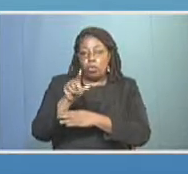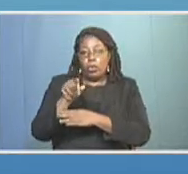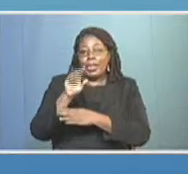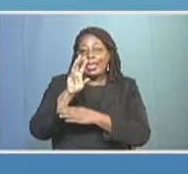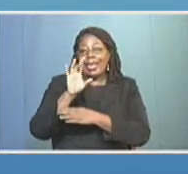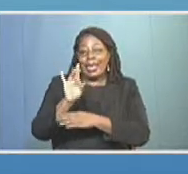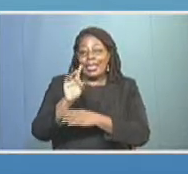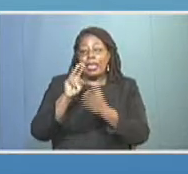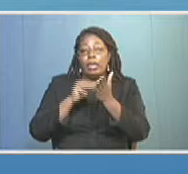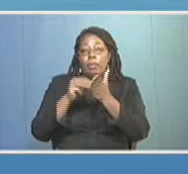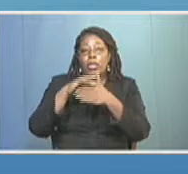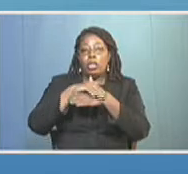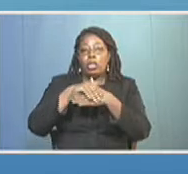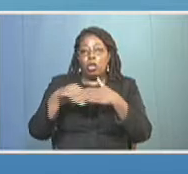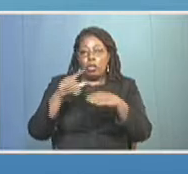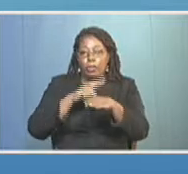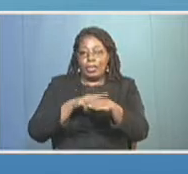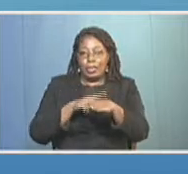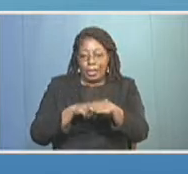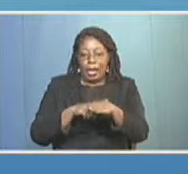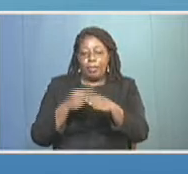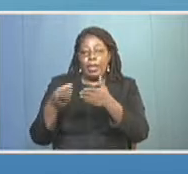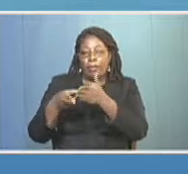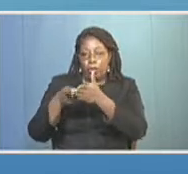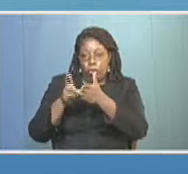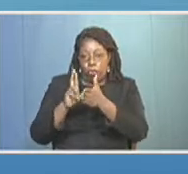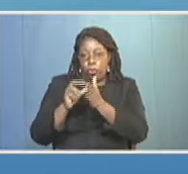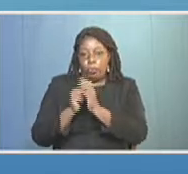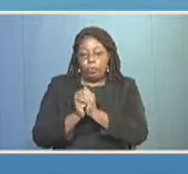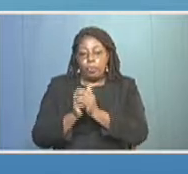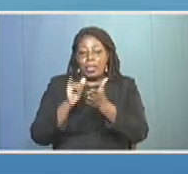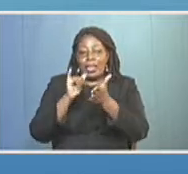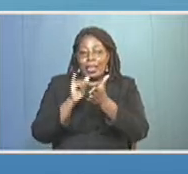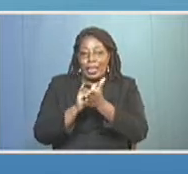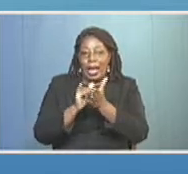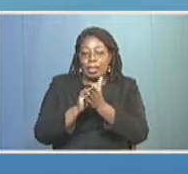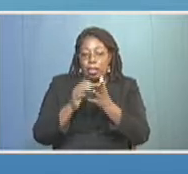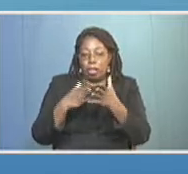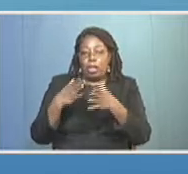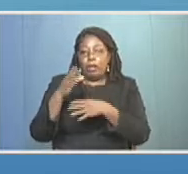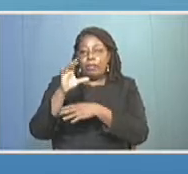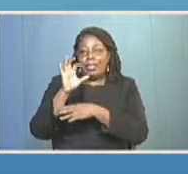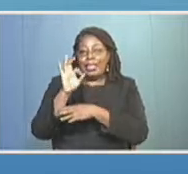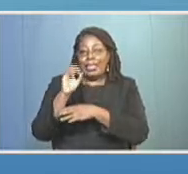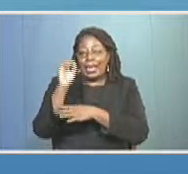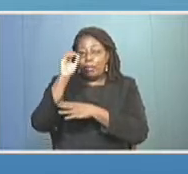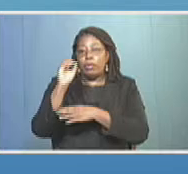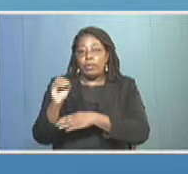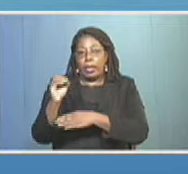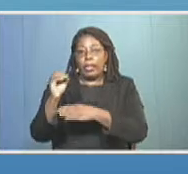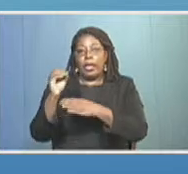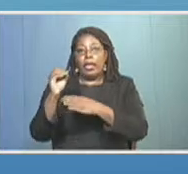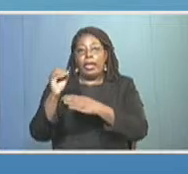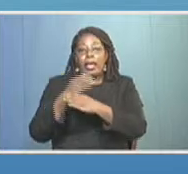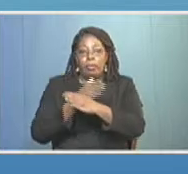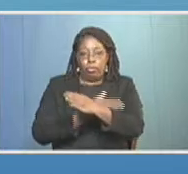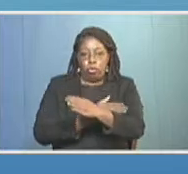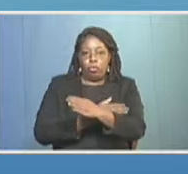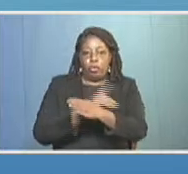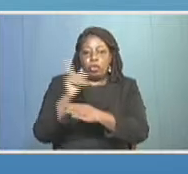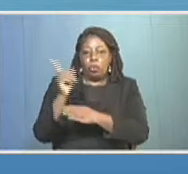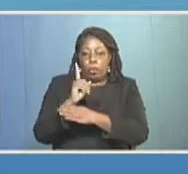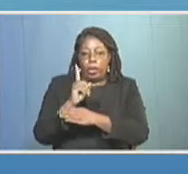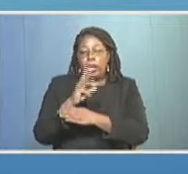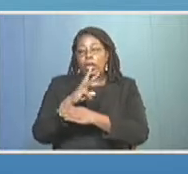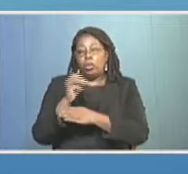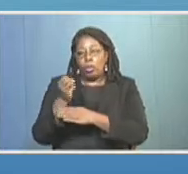$572.8 million for the period under review. That's a whopping 90% improvement over where things